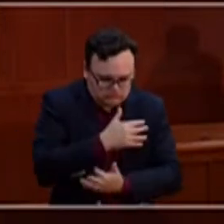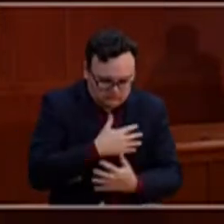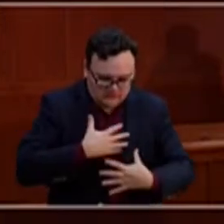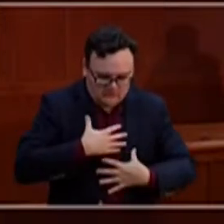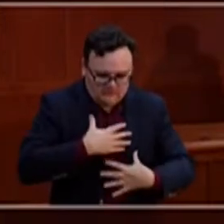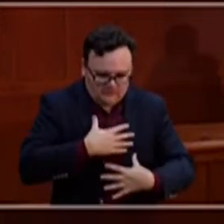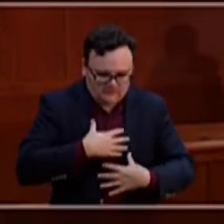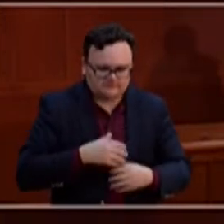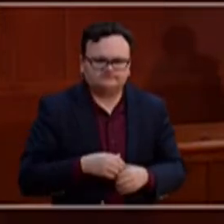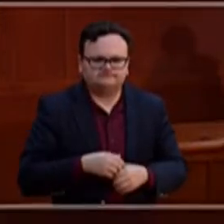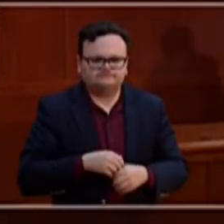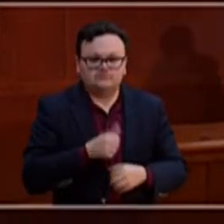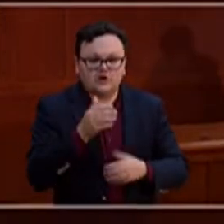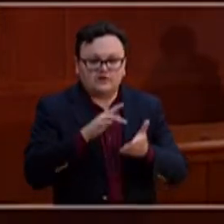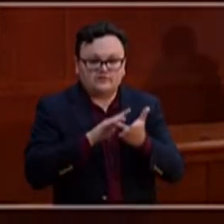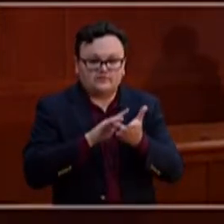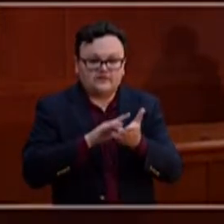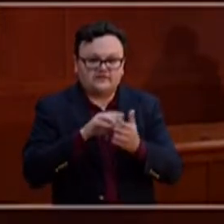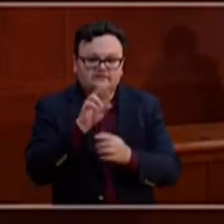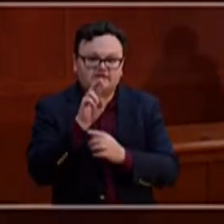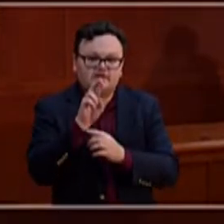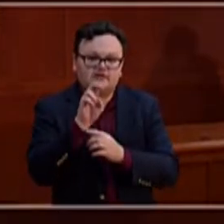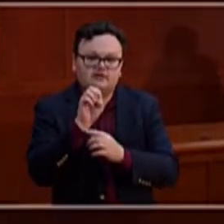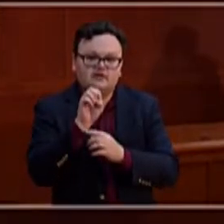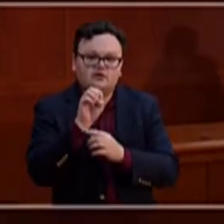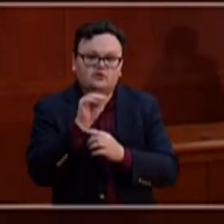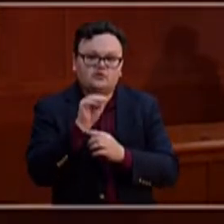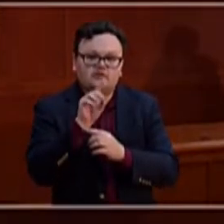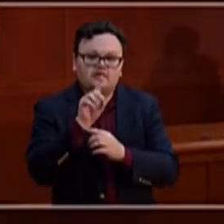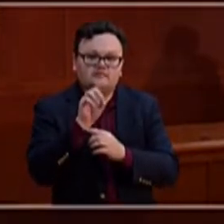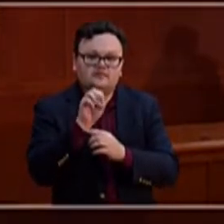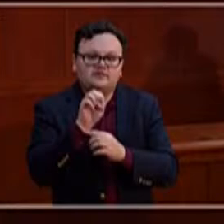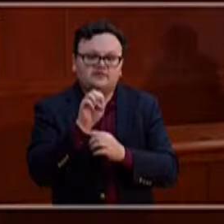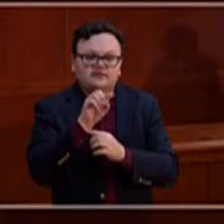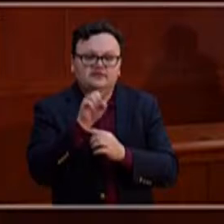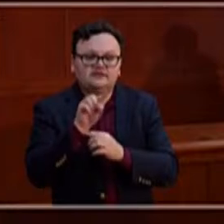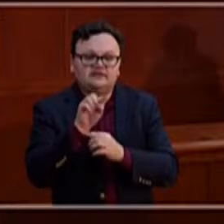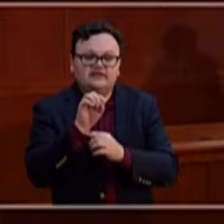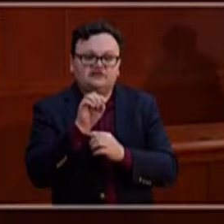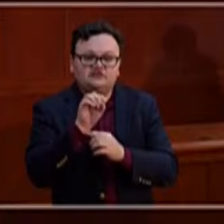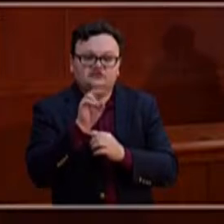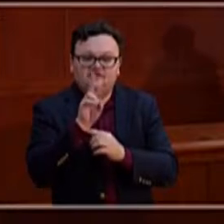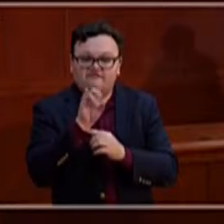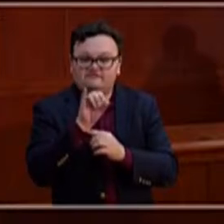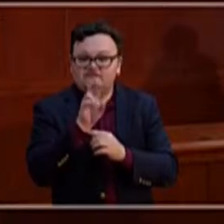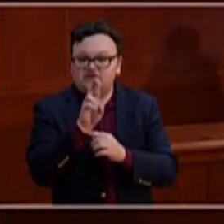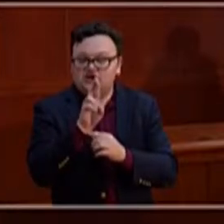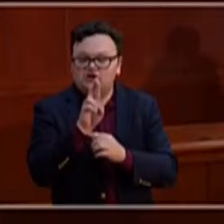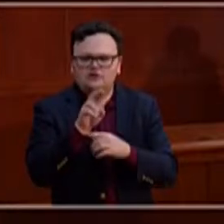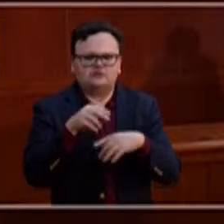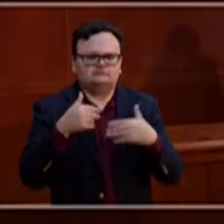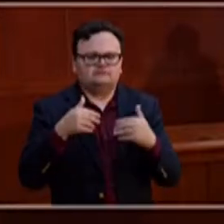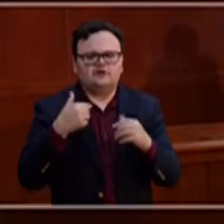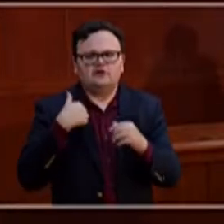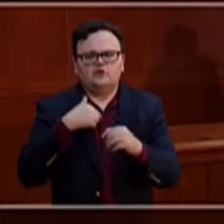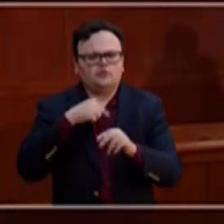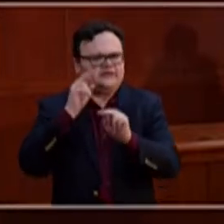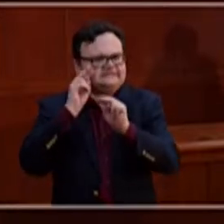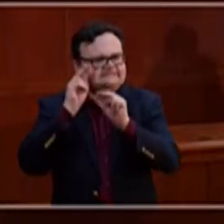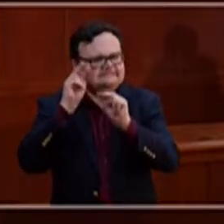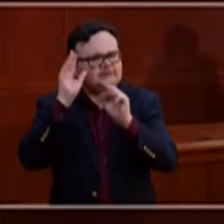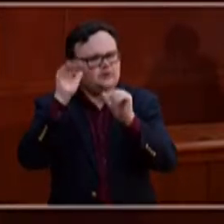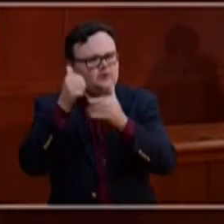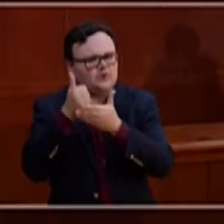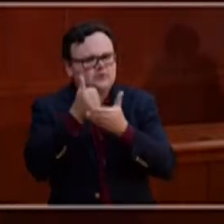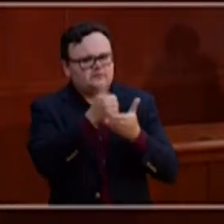Remdesivir has been a drug of a lot of hope. The final papers haven't been written on its efficacy,